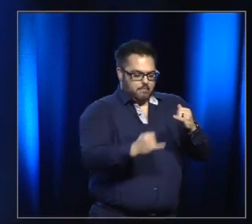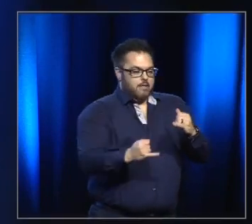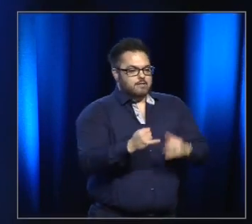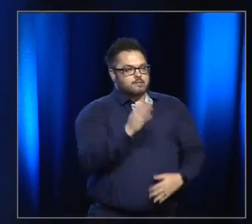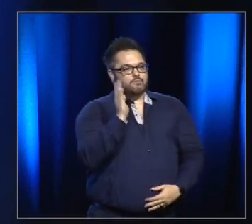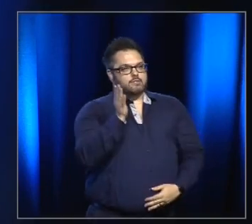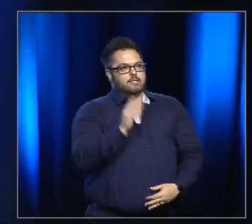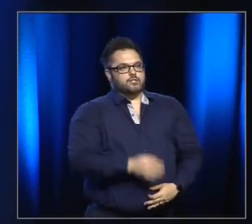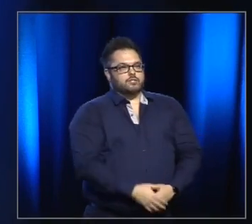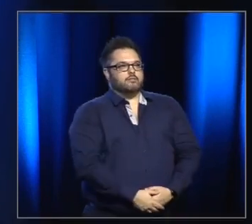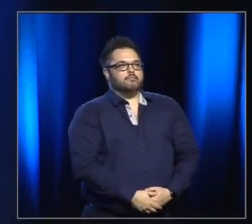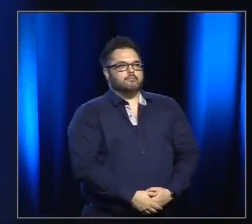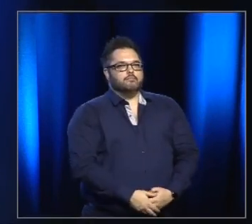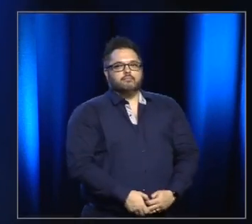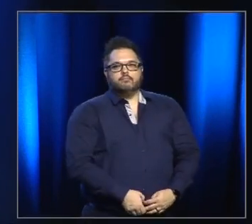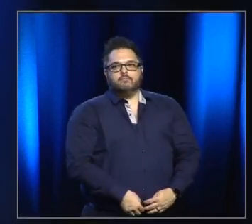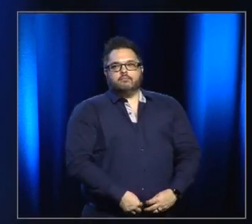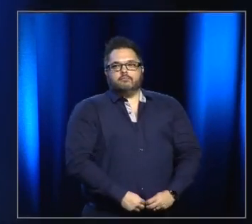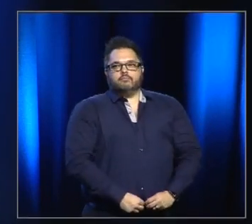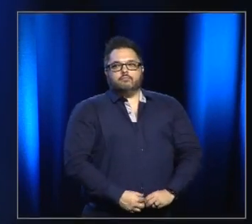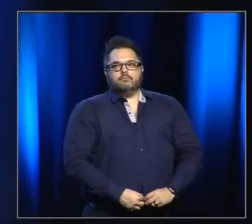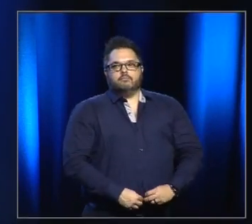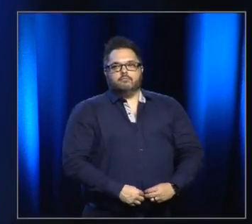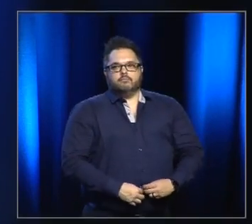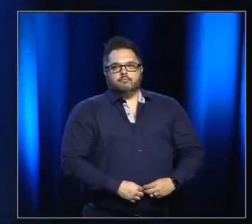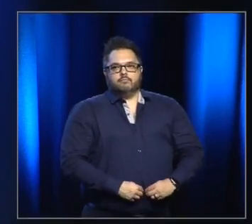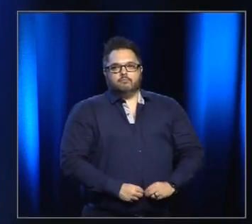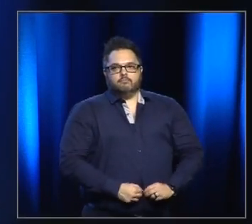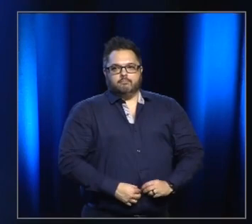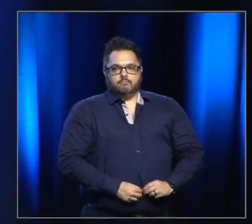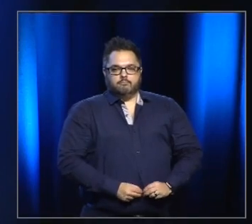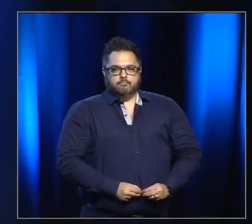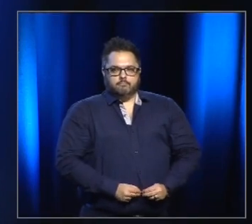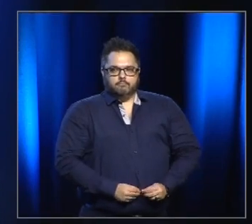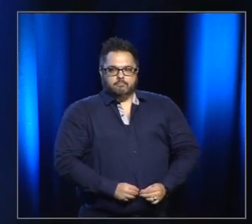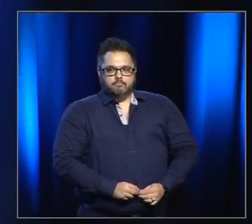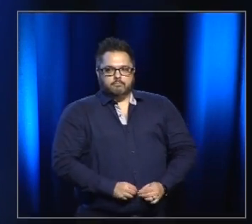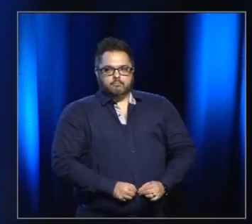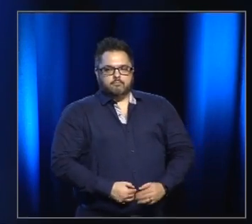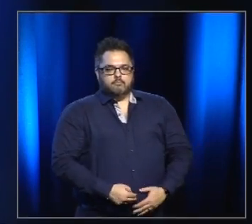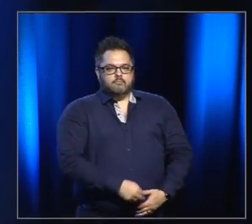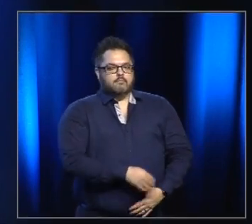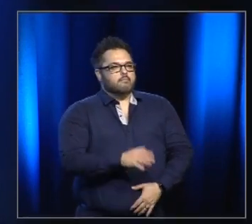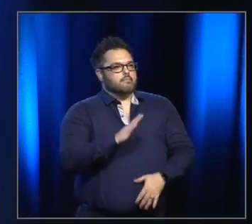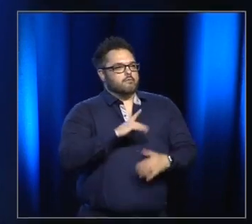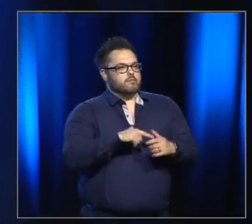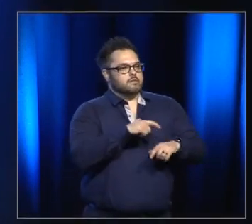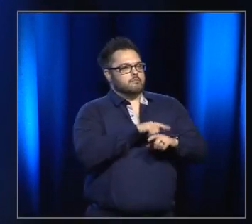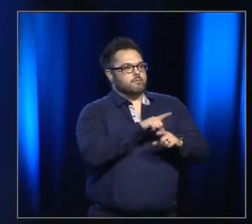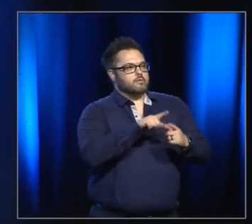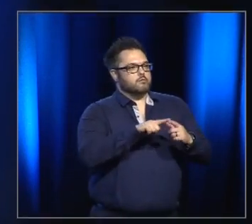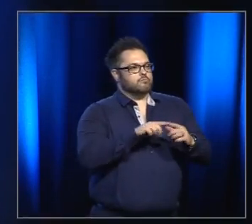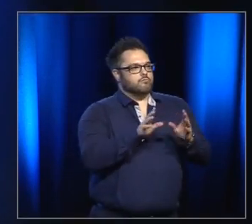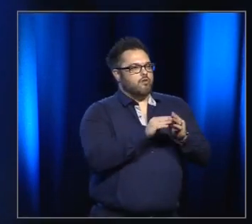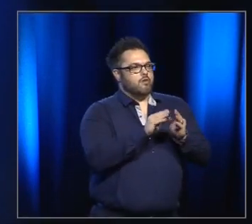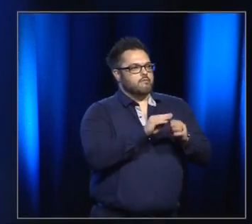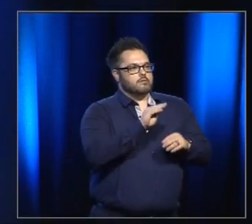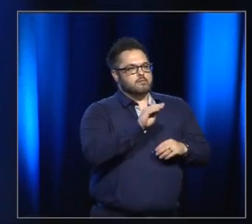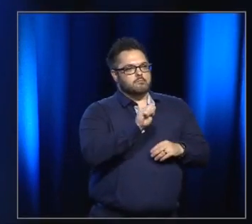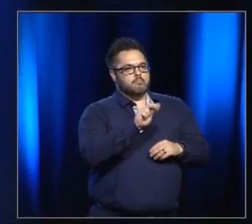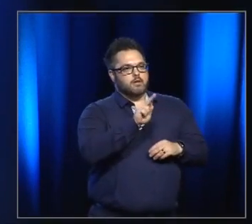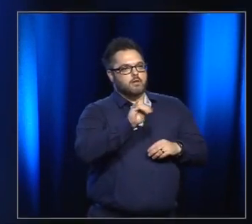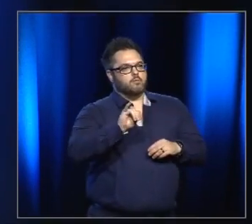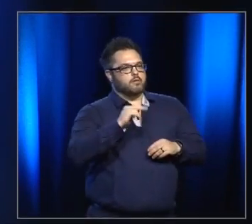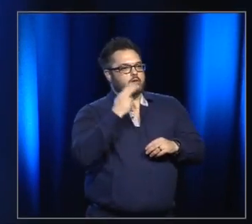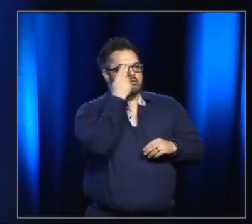presentation. Some 25 years ago, when I was at my very first SMM conference in Maui, there was a gathering of